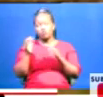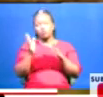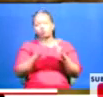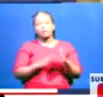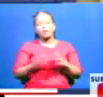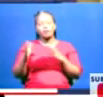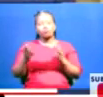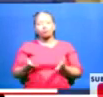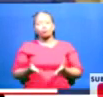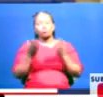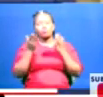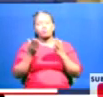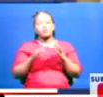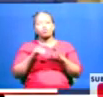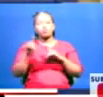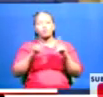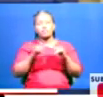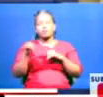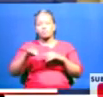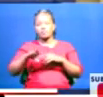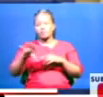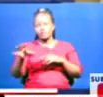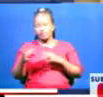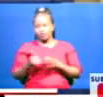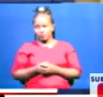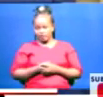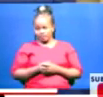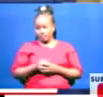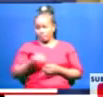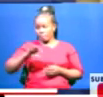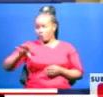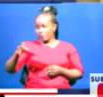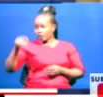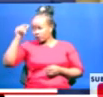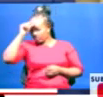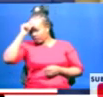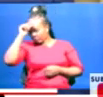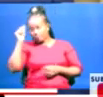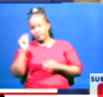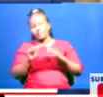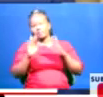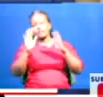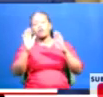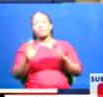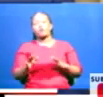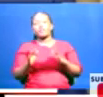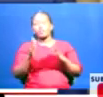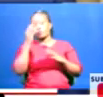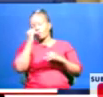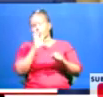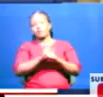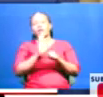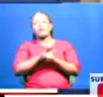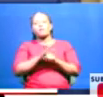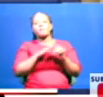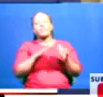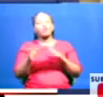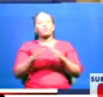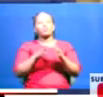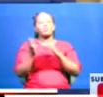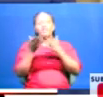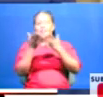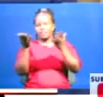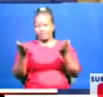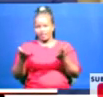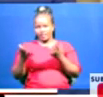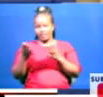within counties. With the county governments is critical because that's where most opportunities lies, and working in partnership